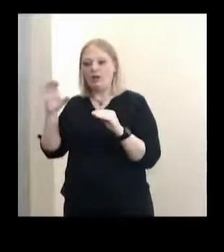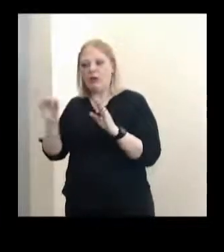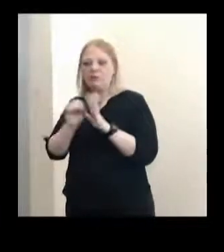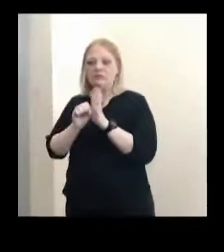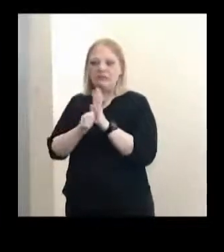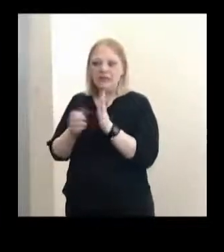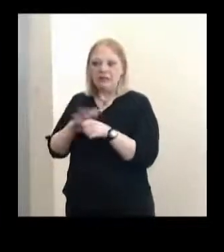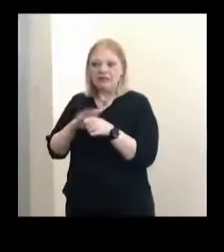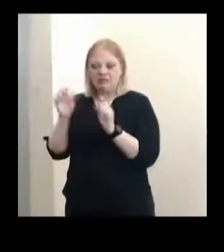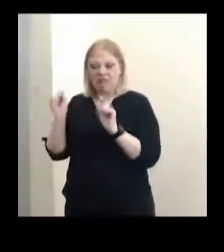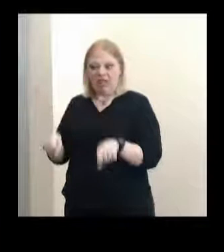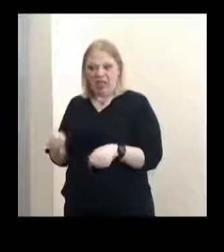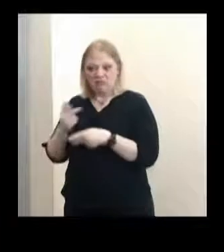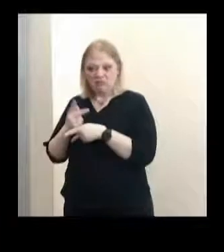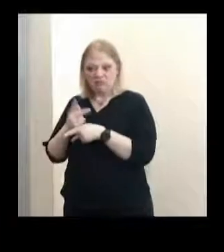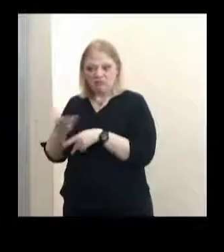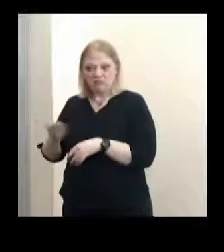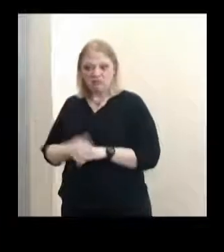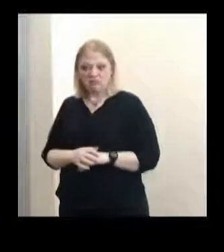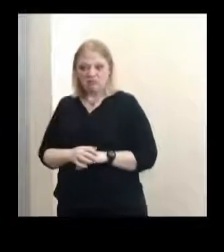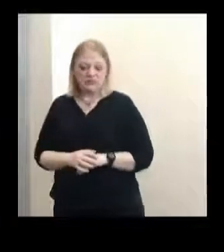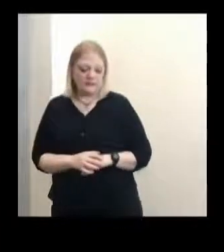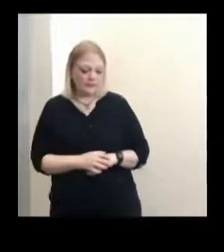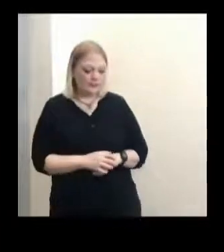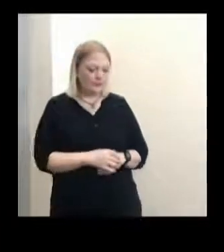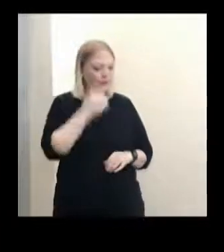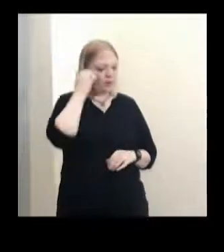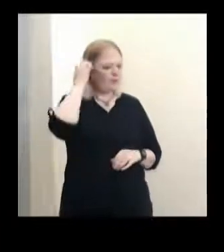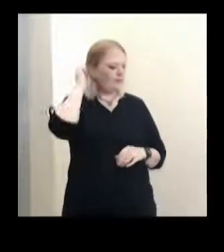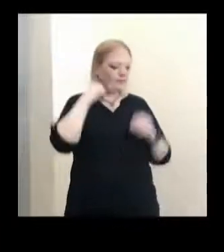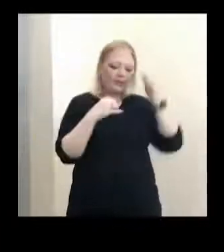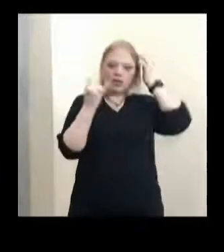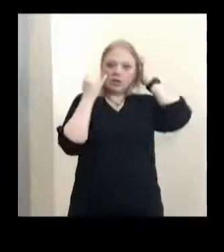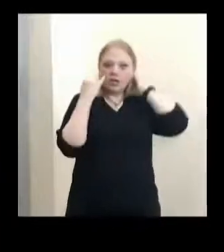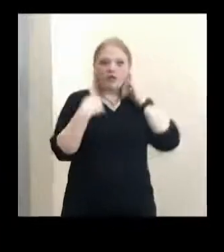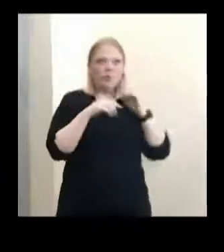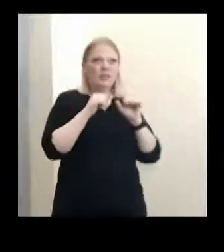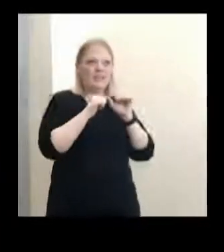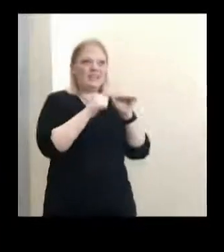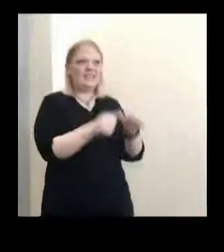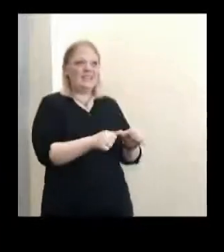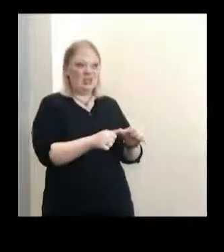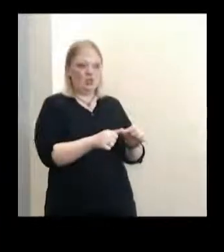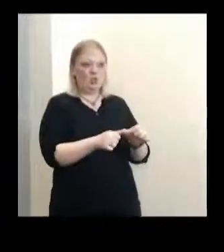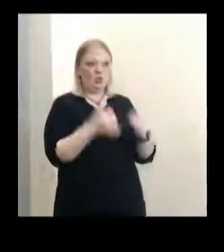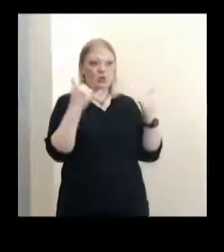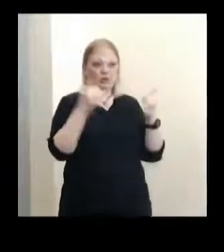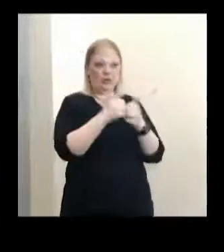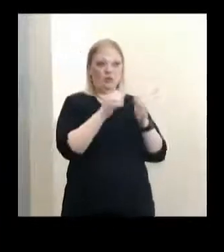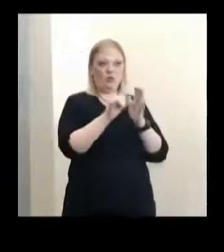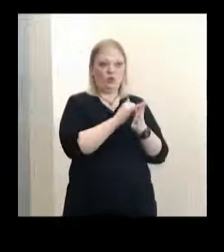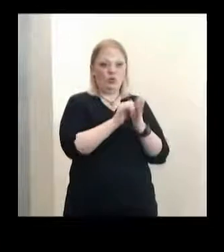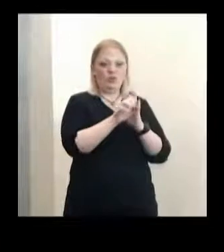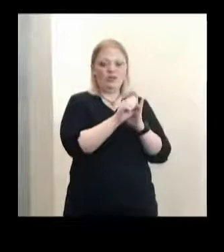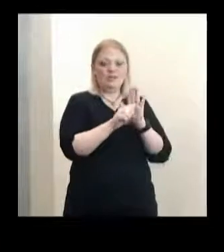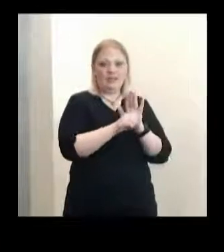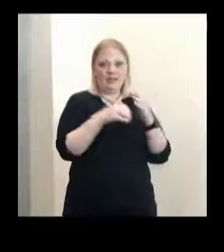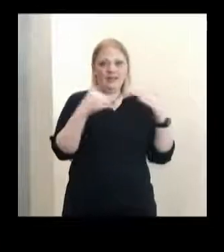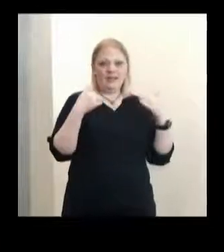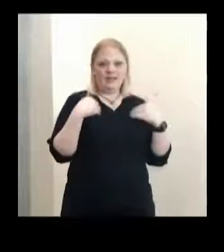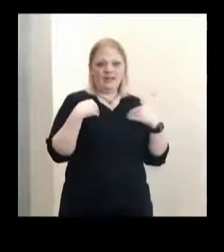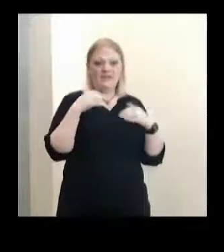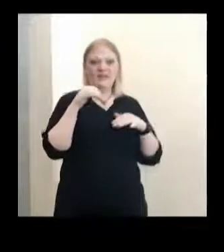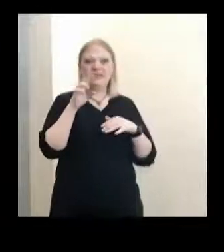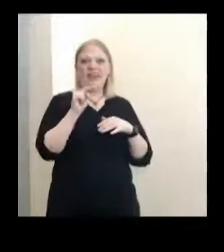be able to handle that? Well, if we continue on the trend that we're seeing with now New York State has a site at the Niagara